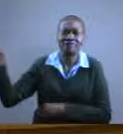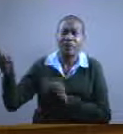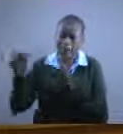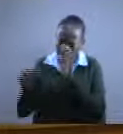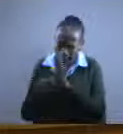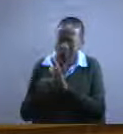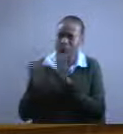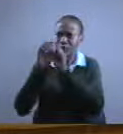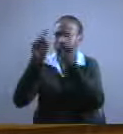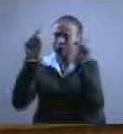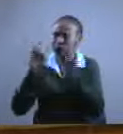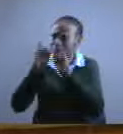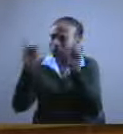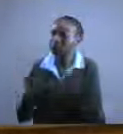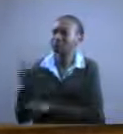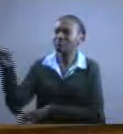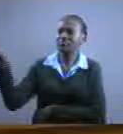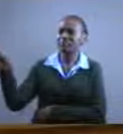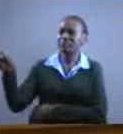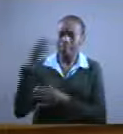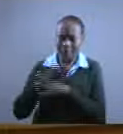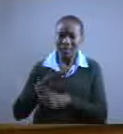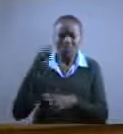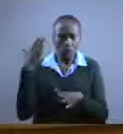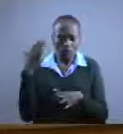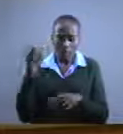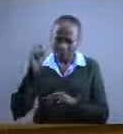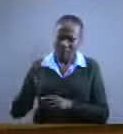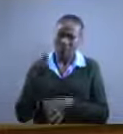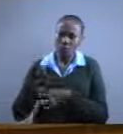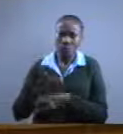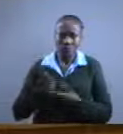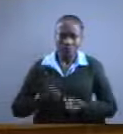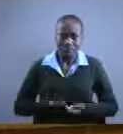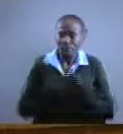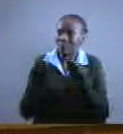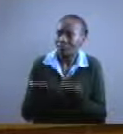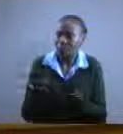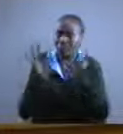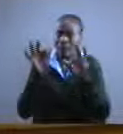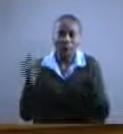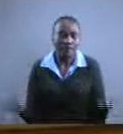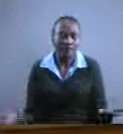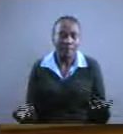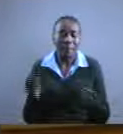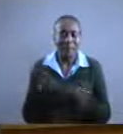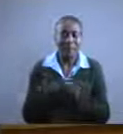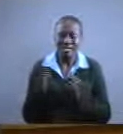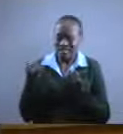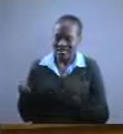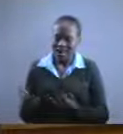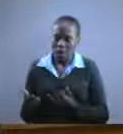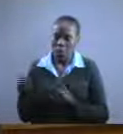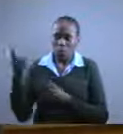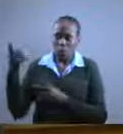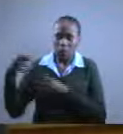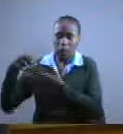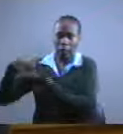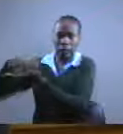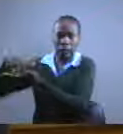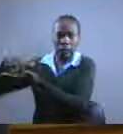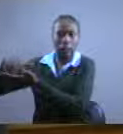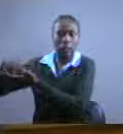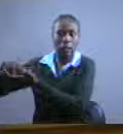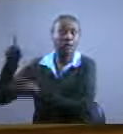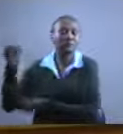institution. It's meant to work towards consensus between business, labour, government and civil society. But it's now fundamentally compromised by the crippling